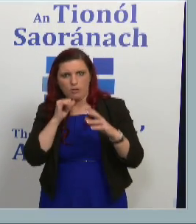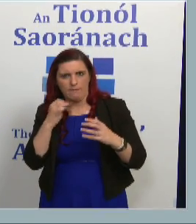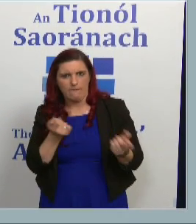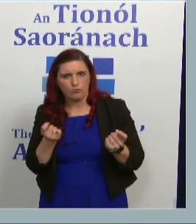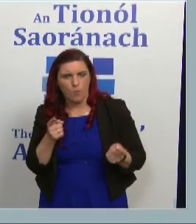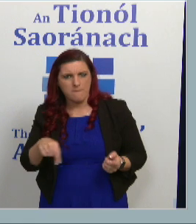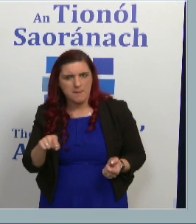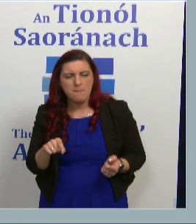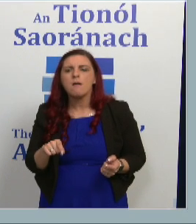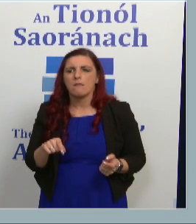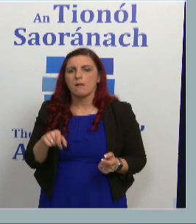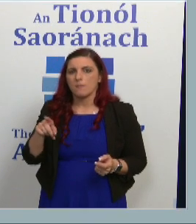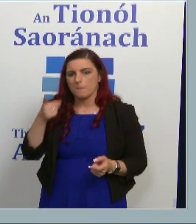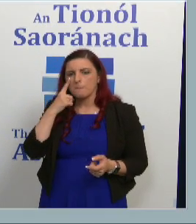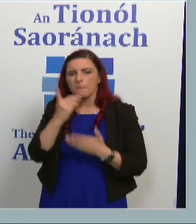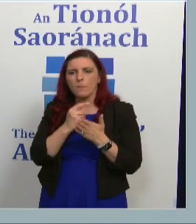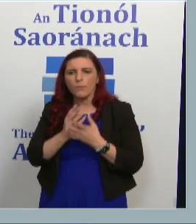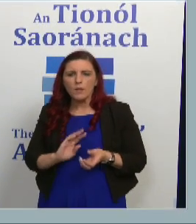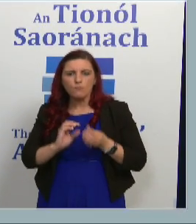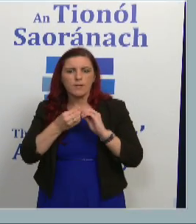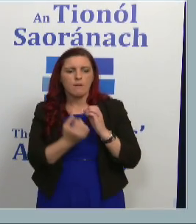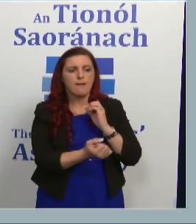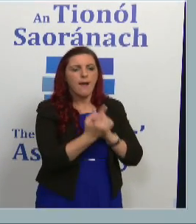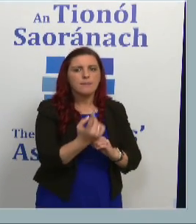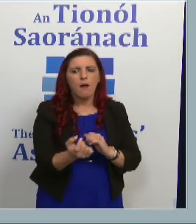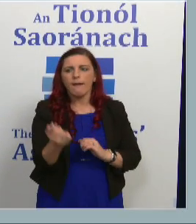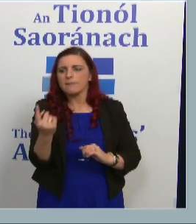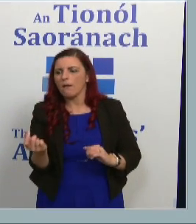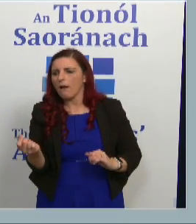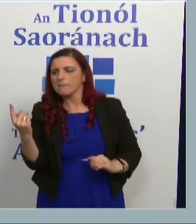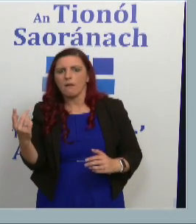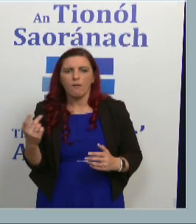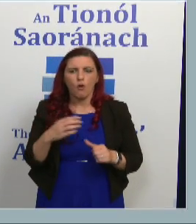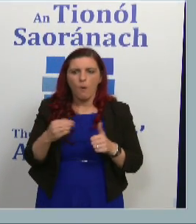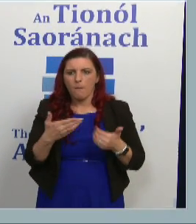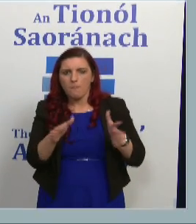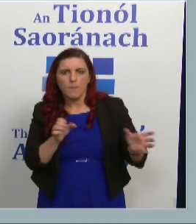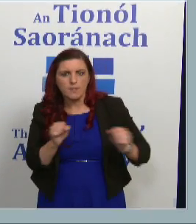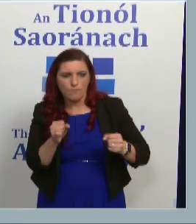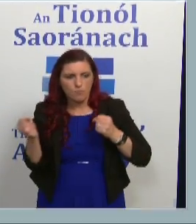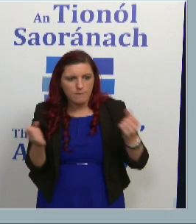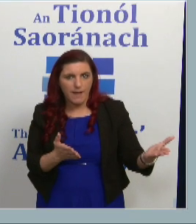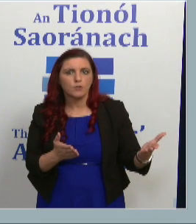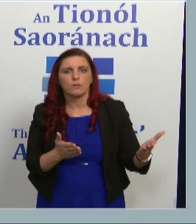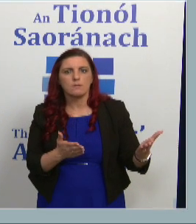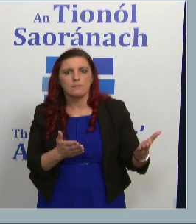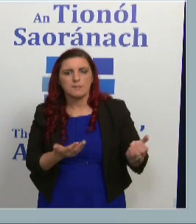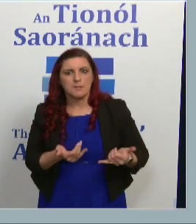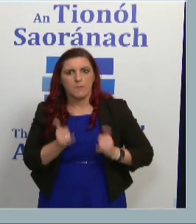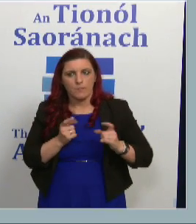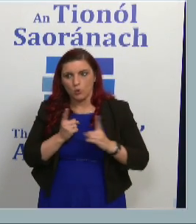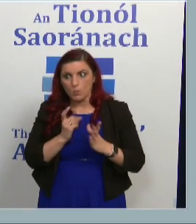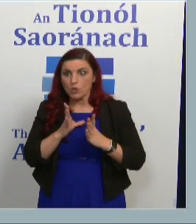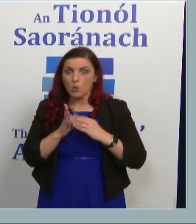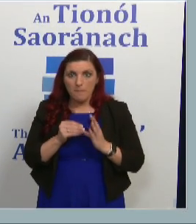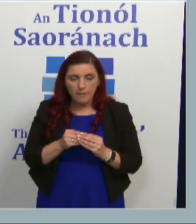of sometimes ad hoc or structured relationships with other public service providers to do something that